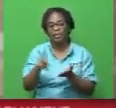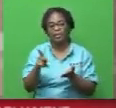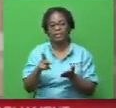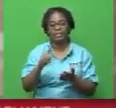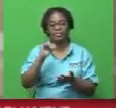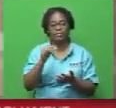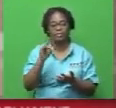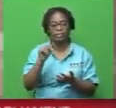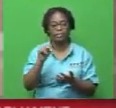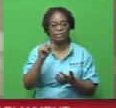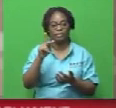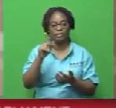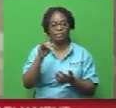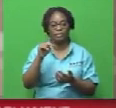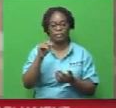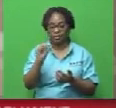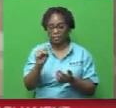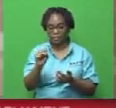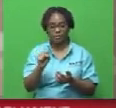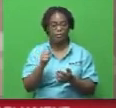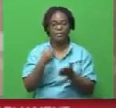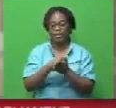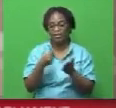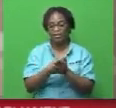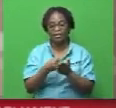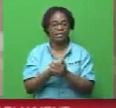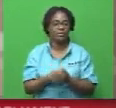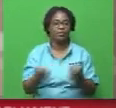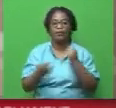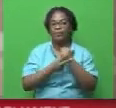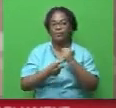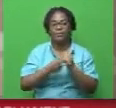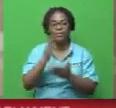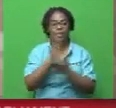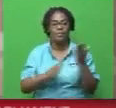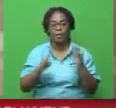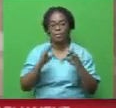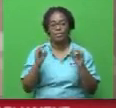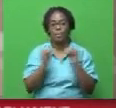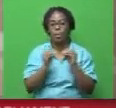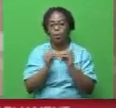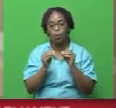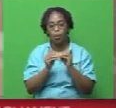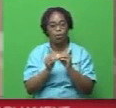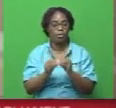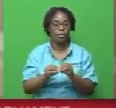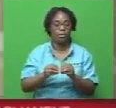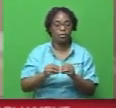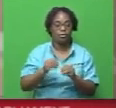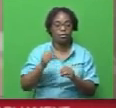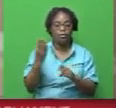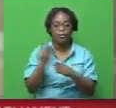the understaffing of the DPP's office is nothing new. When we had the Akili